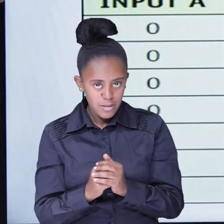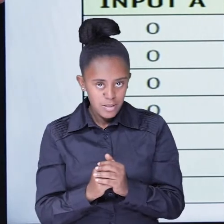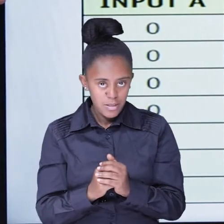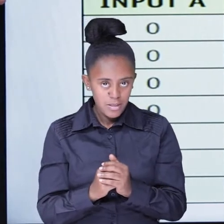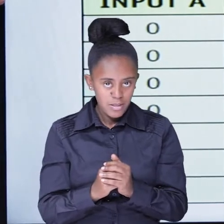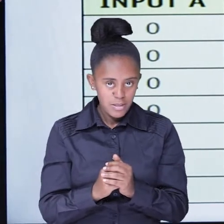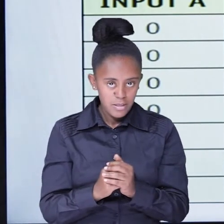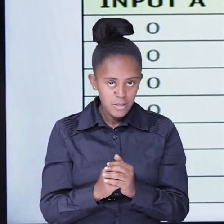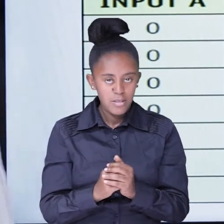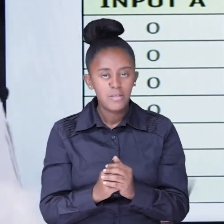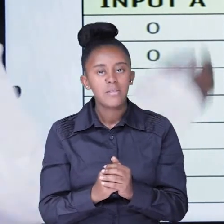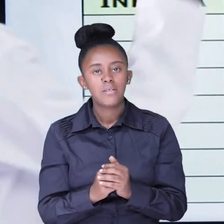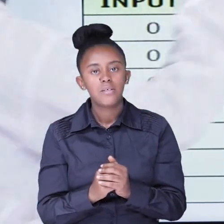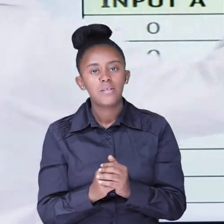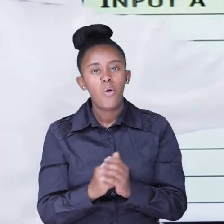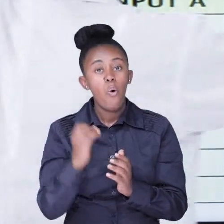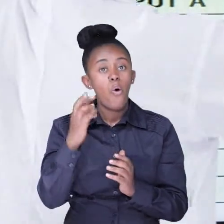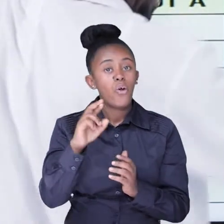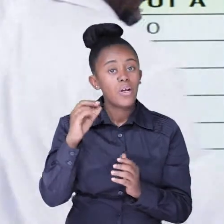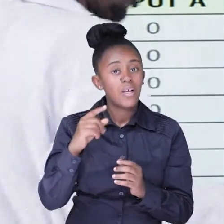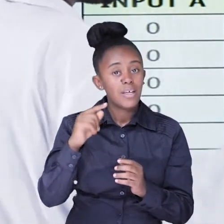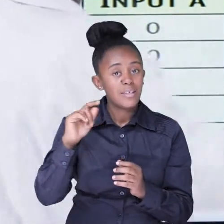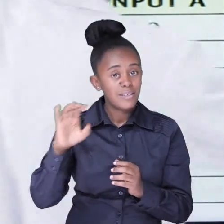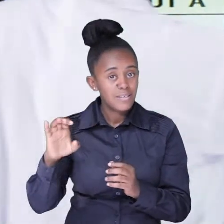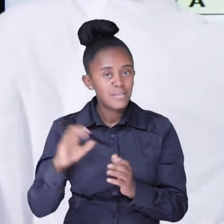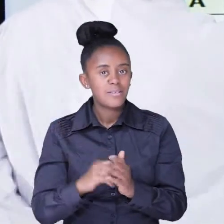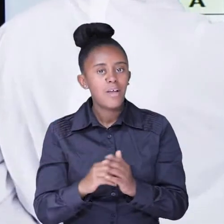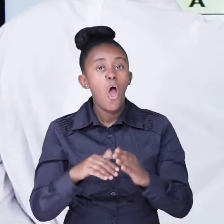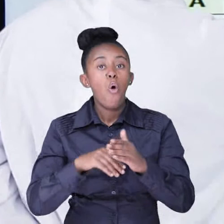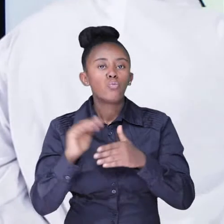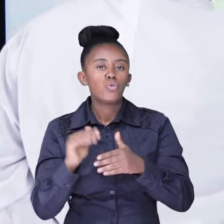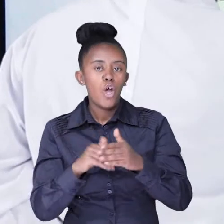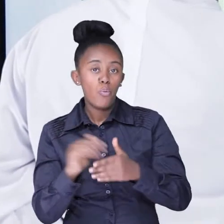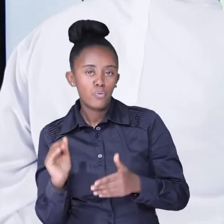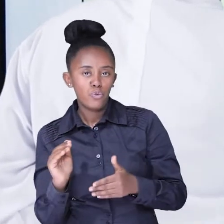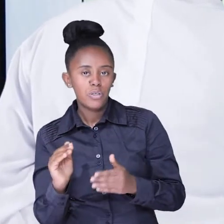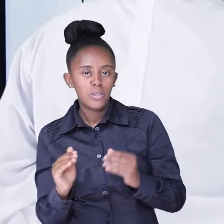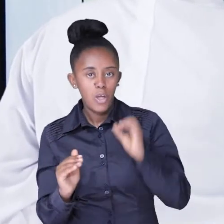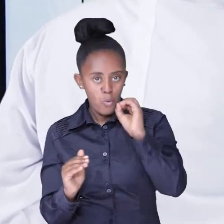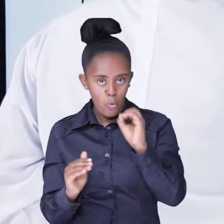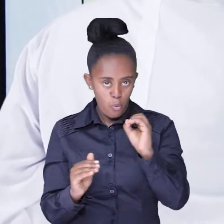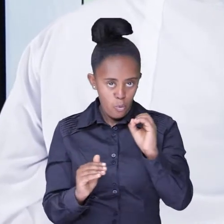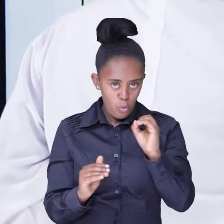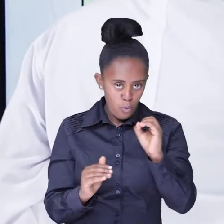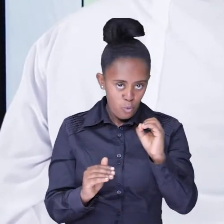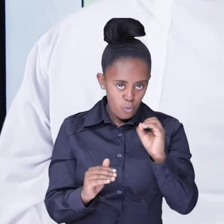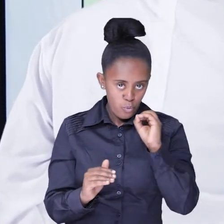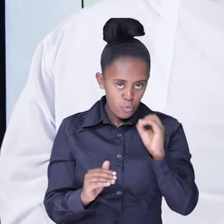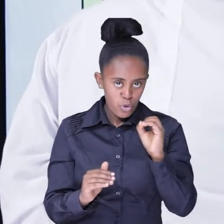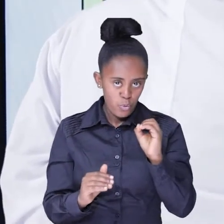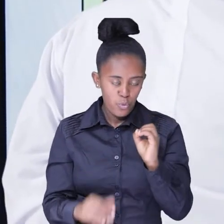Hint. For OR gates, the output is 0.